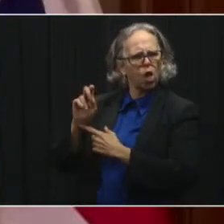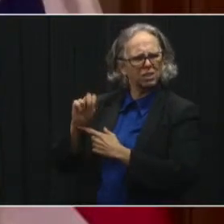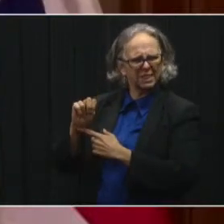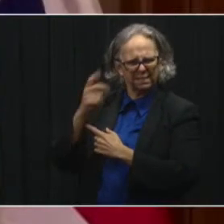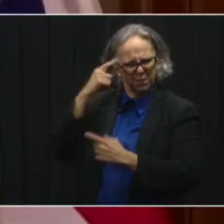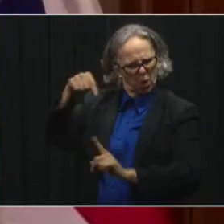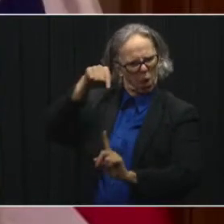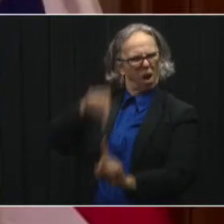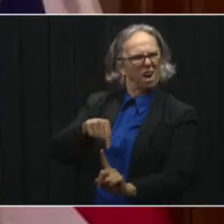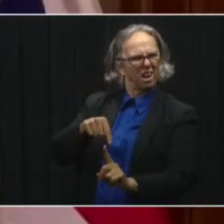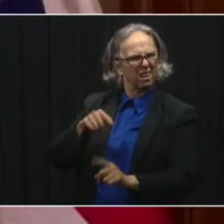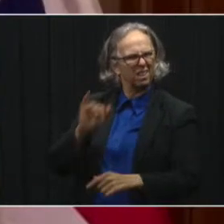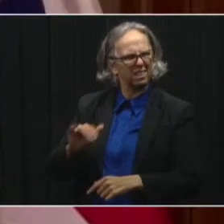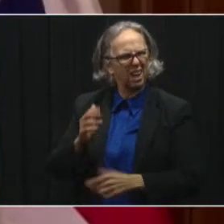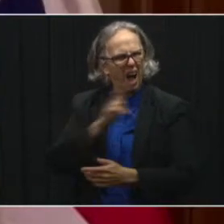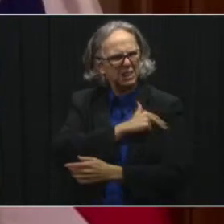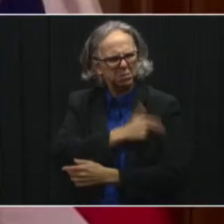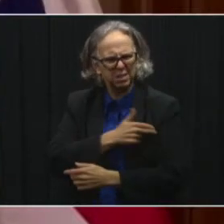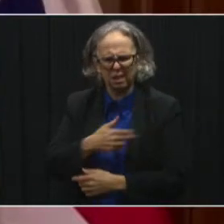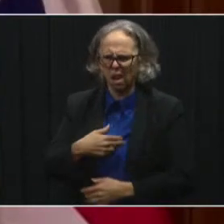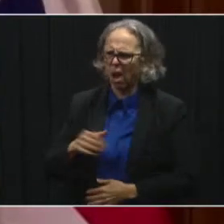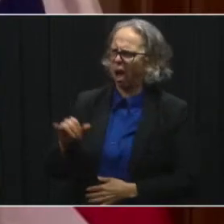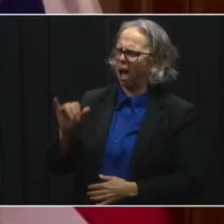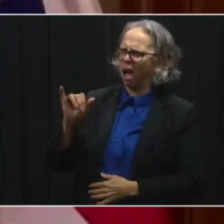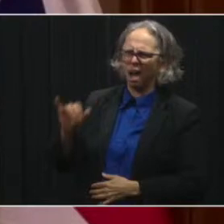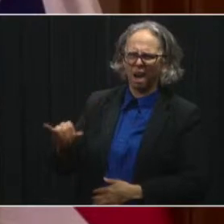really struck me is that